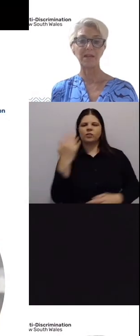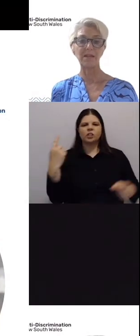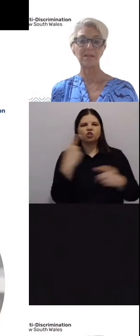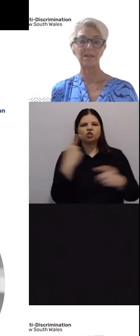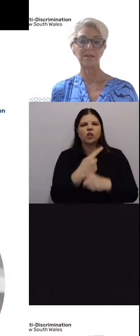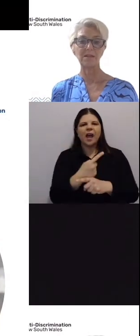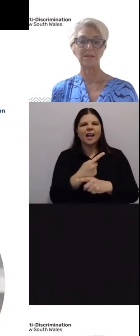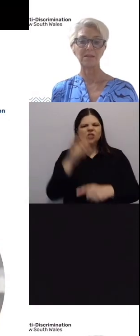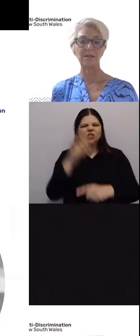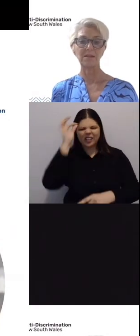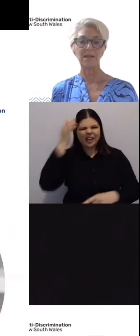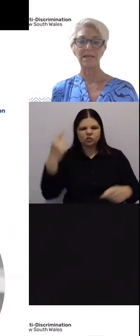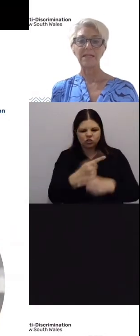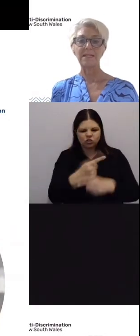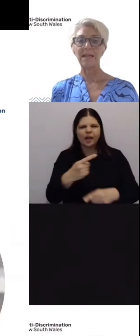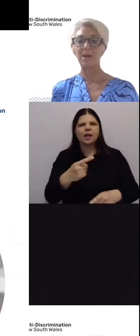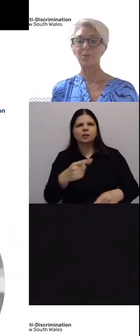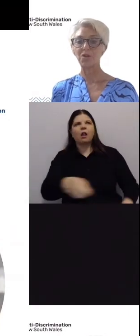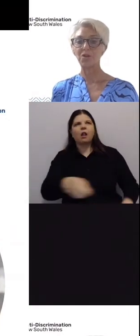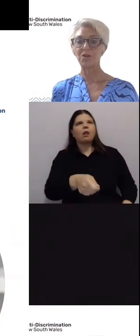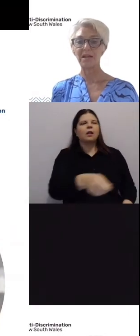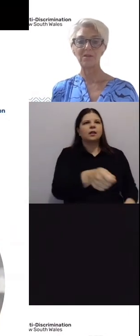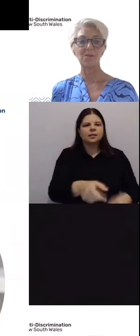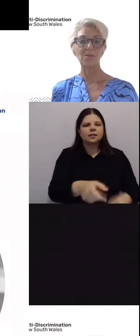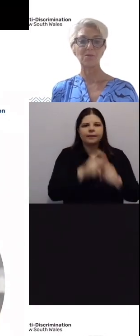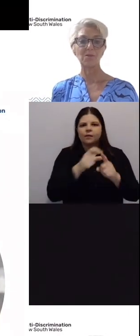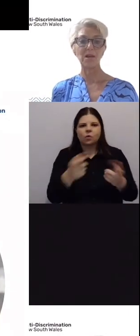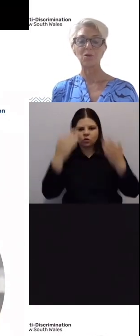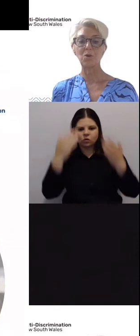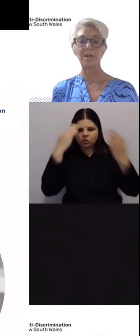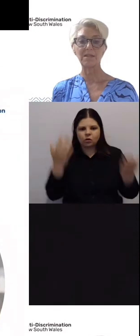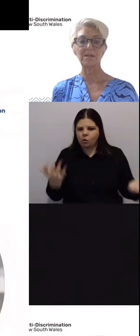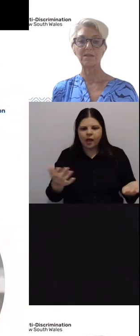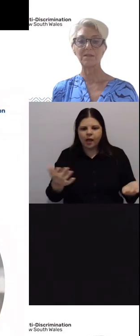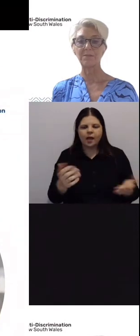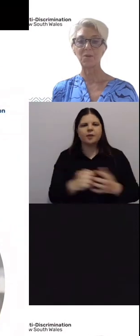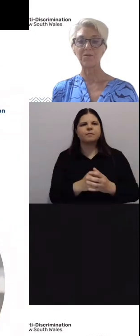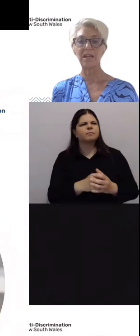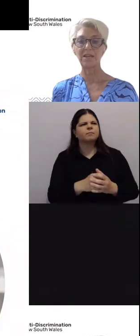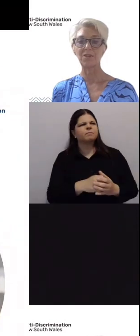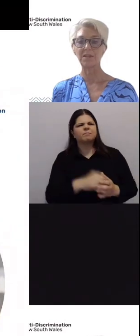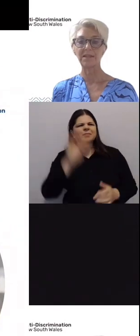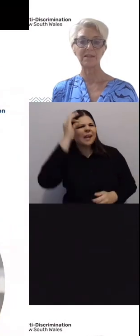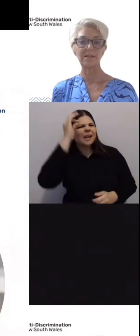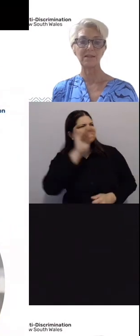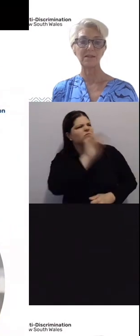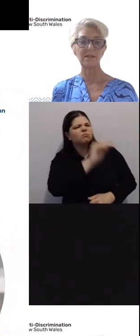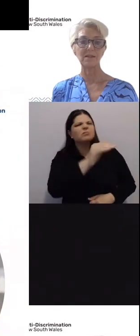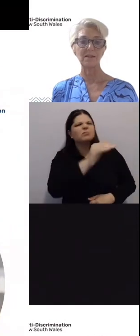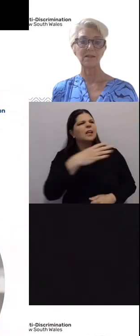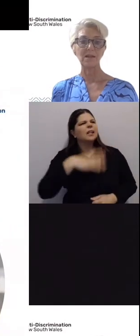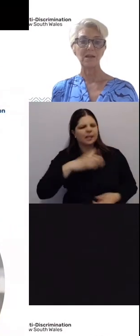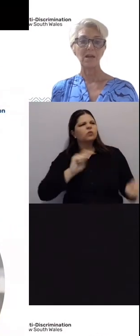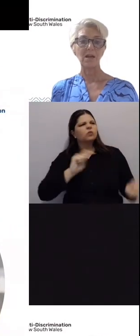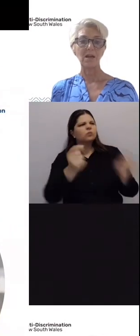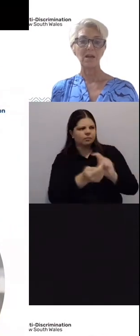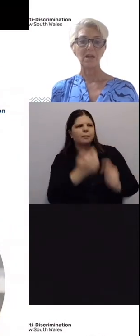to navigate. Zhang approached the council and requested some modifications.